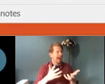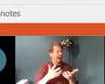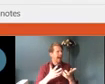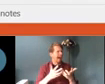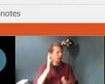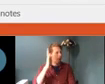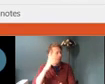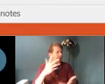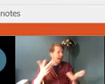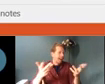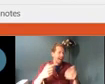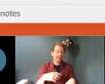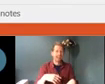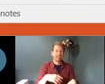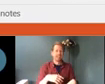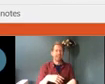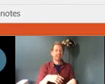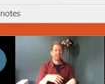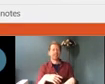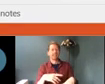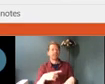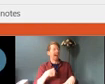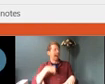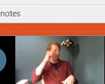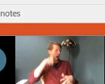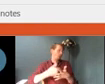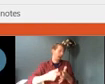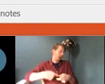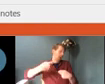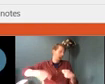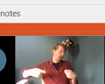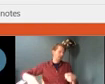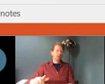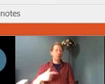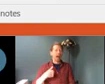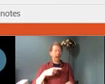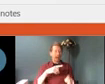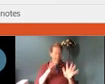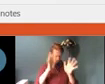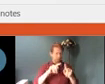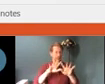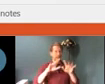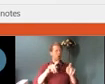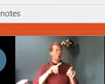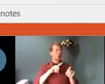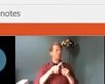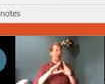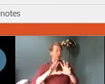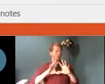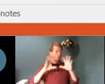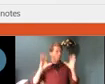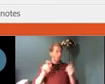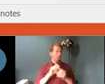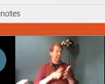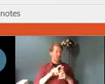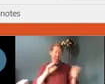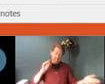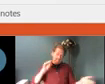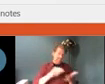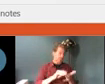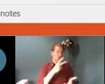know that I can. I'll talk to a long time. So what I decided to do, instead of trying to squeeze in my whole PhD